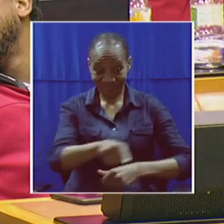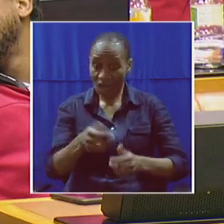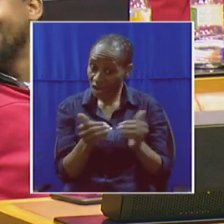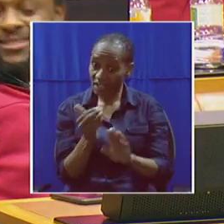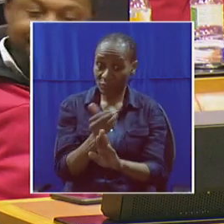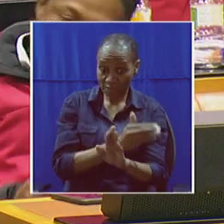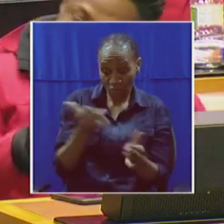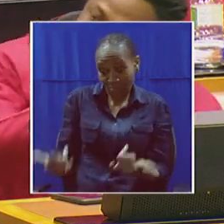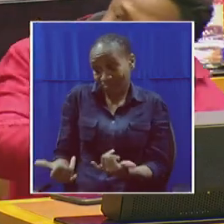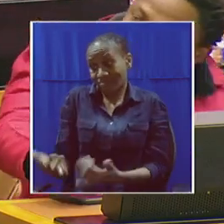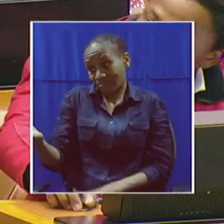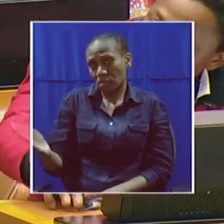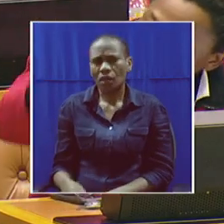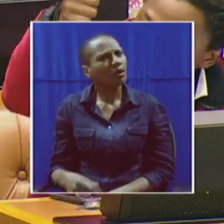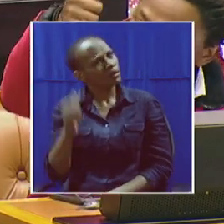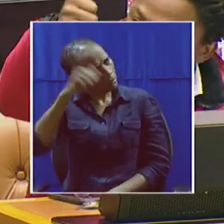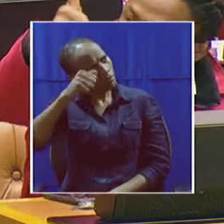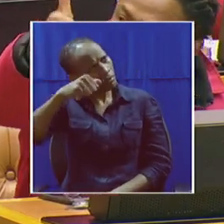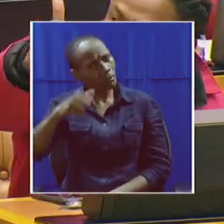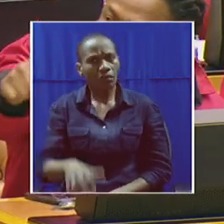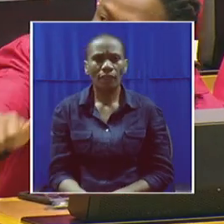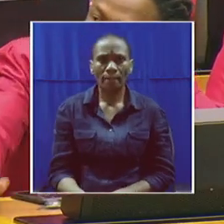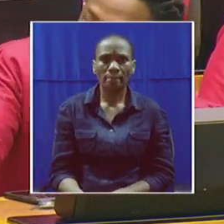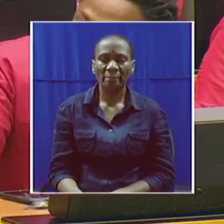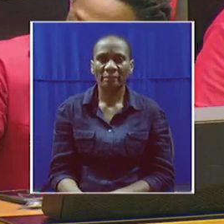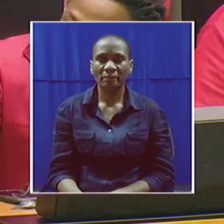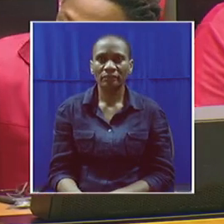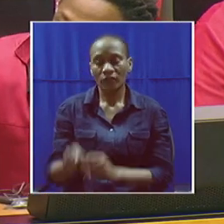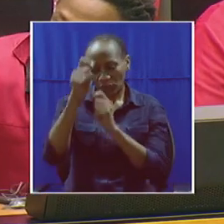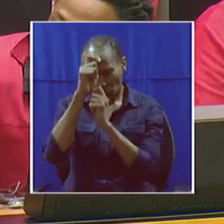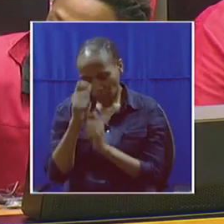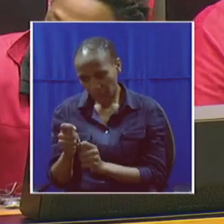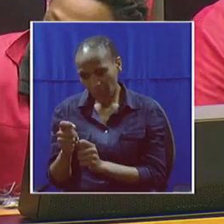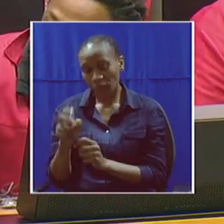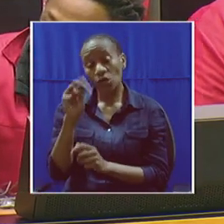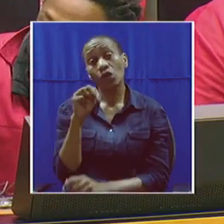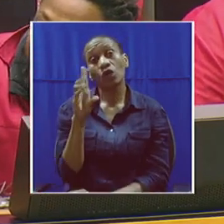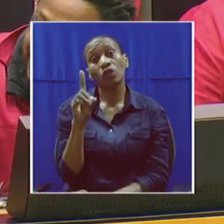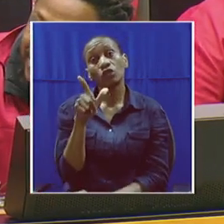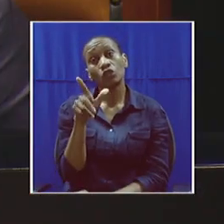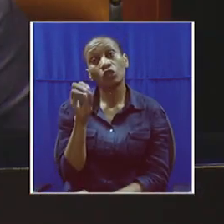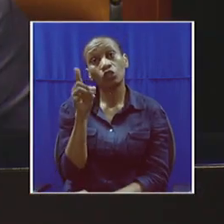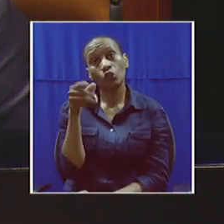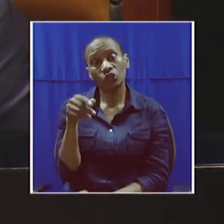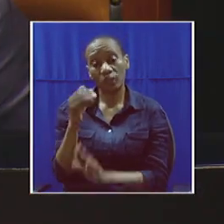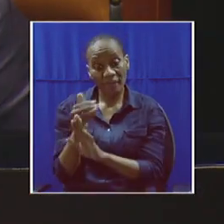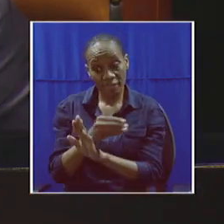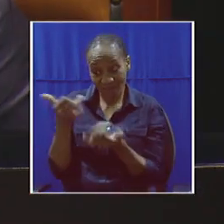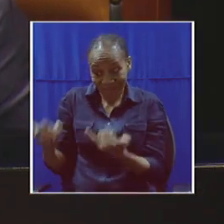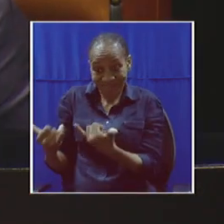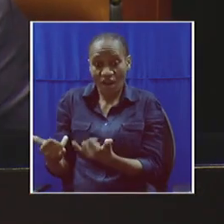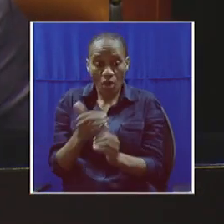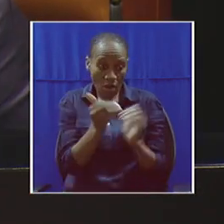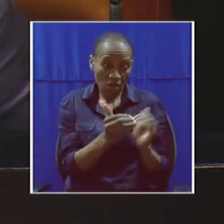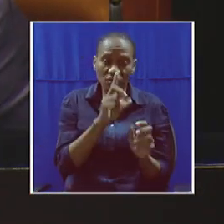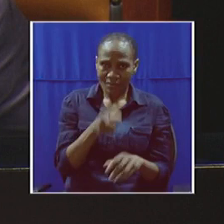Yeah H honorable honor honorable do it has to be arranged with the table we